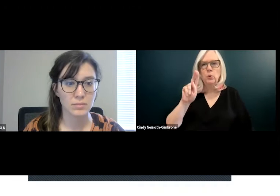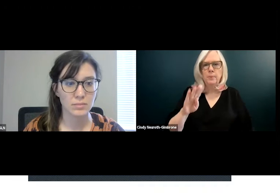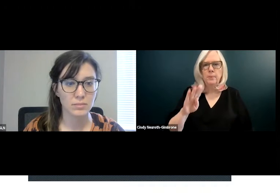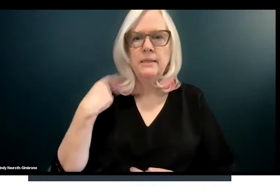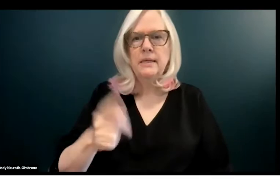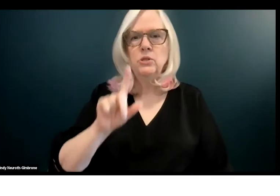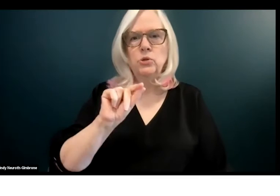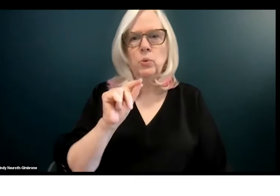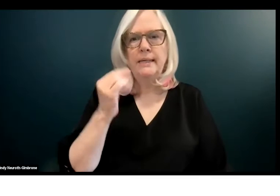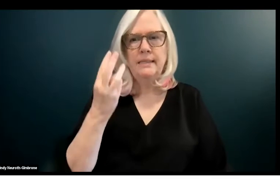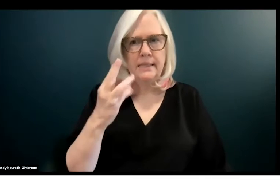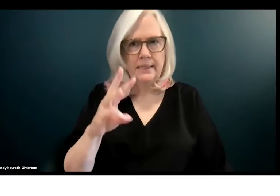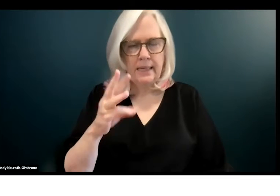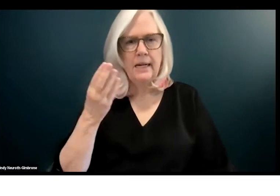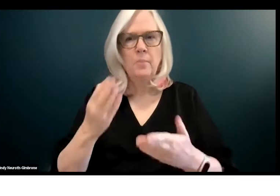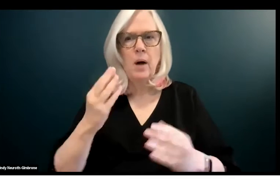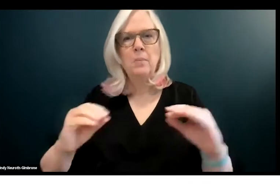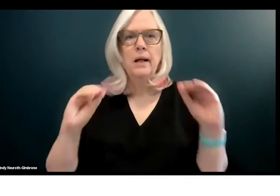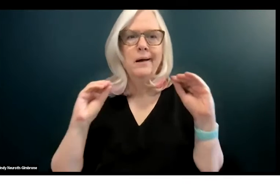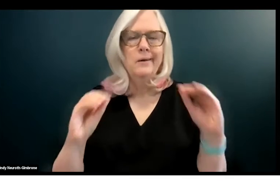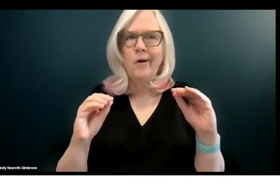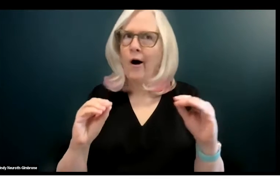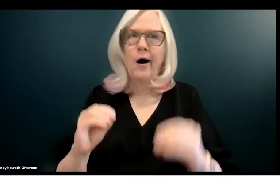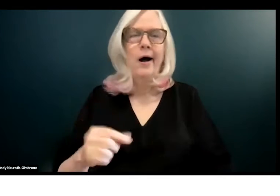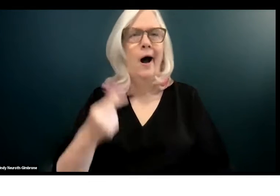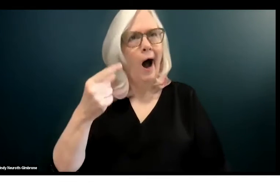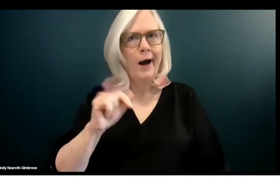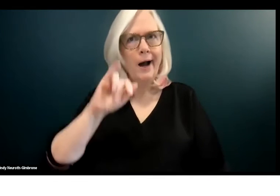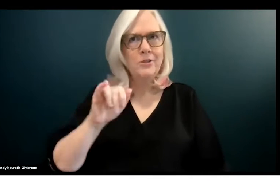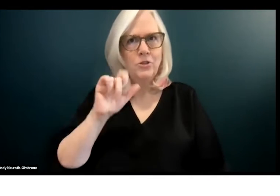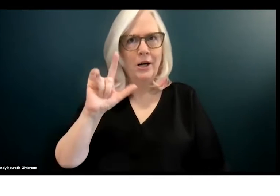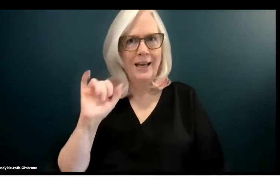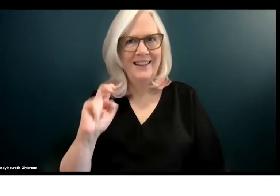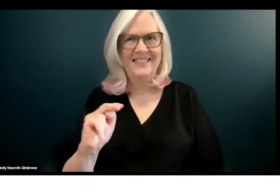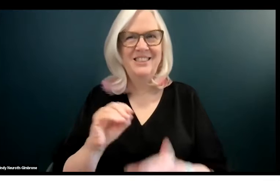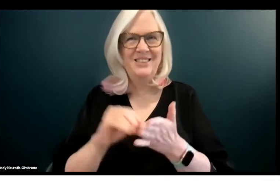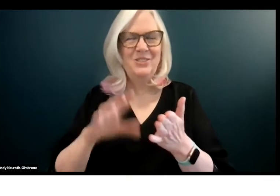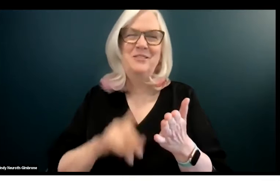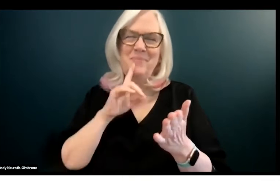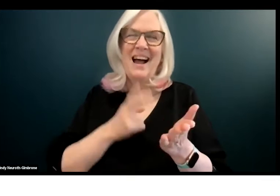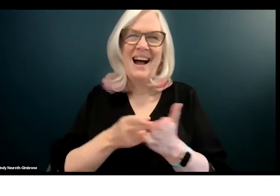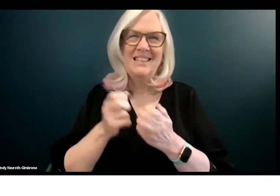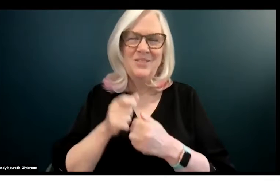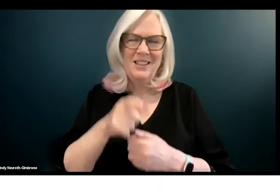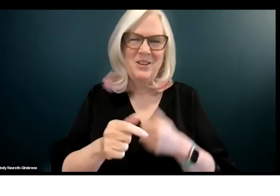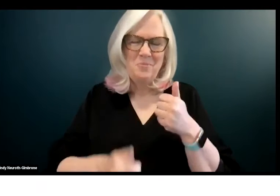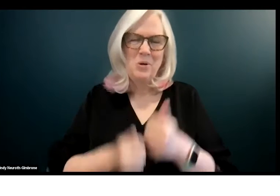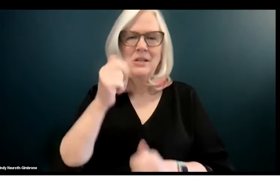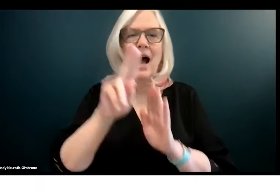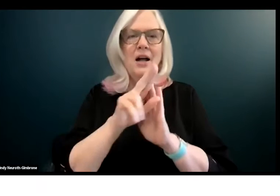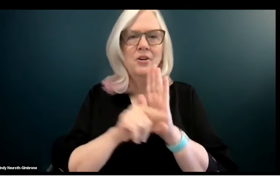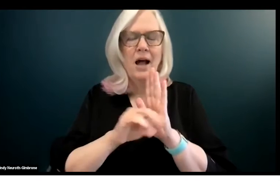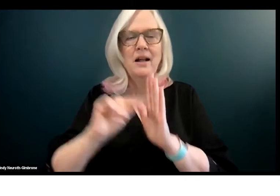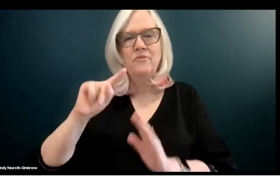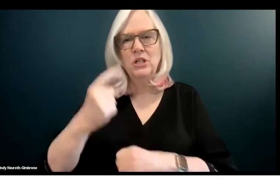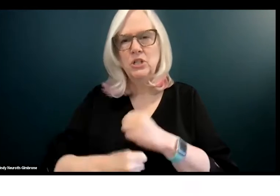And I probably taught about a gajillion students, to be completely honest with you, mostly undergraduates and first years. But my